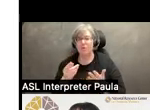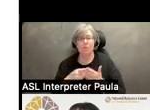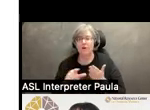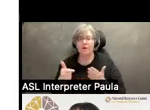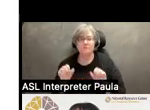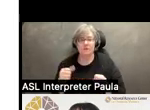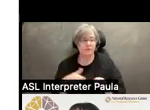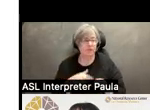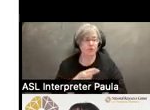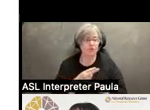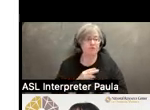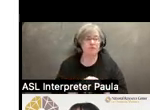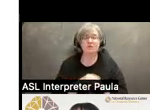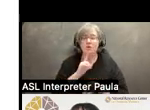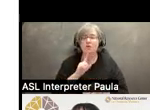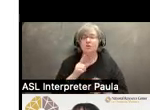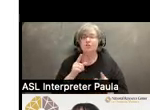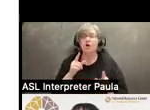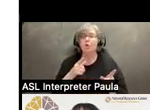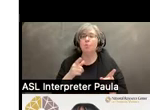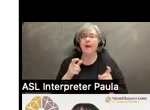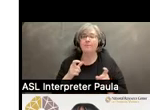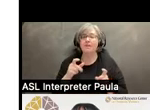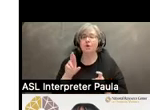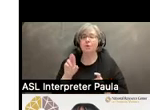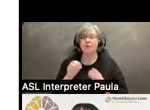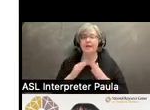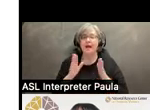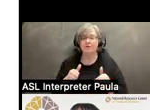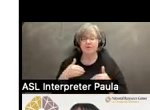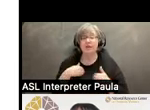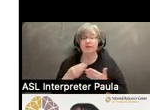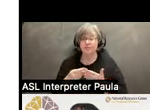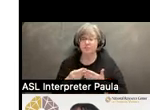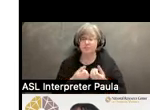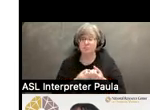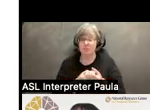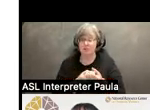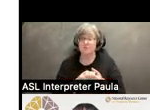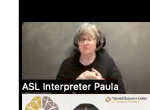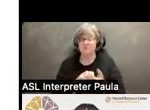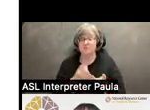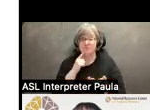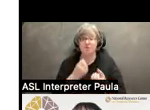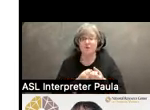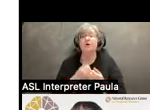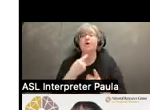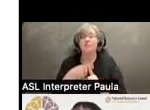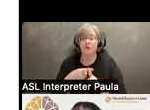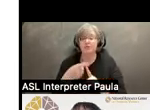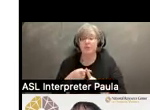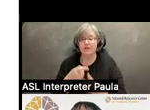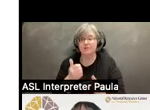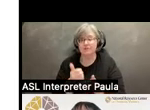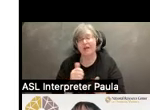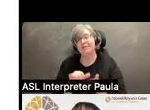use? Well, there is rapid rehousing then, which has supportive service money in it, in addition to rental assistance. So that's